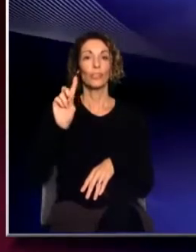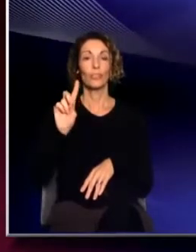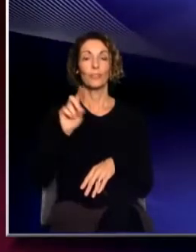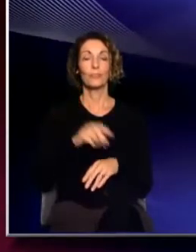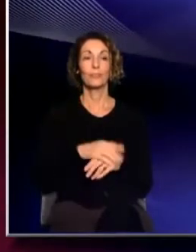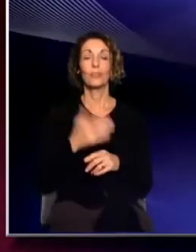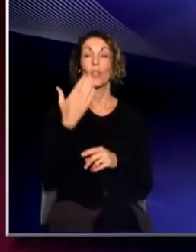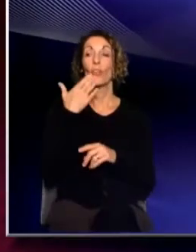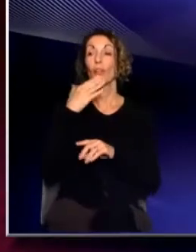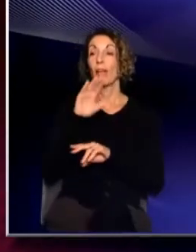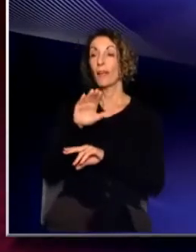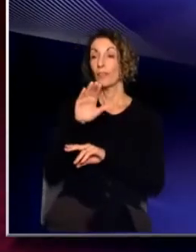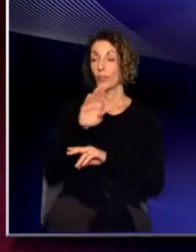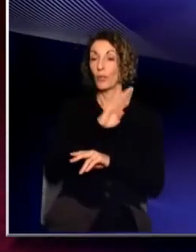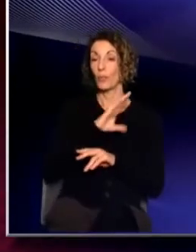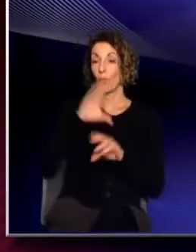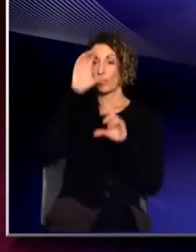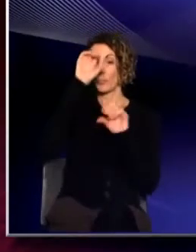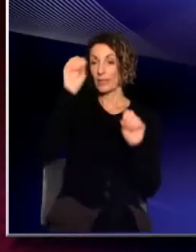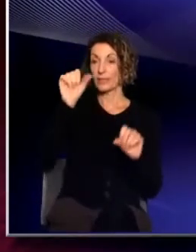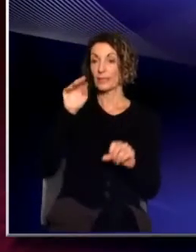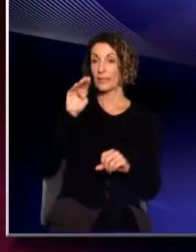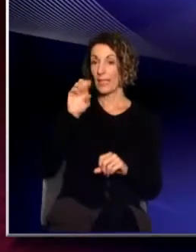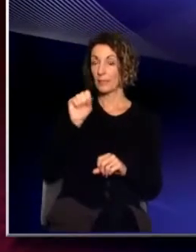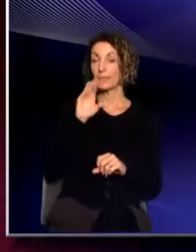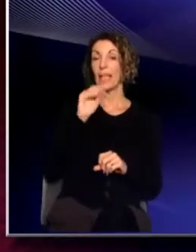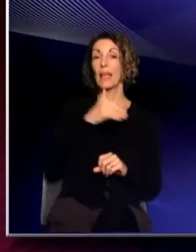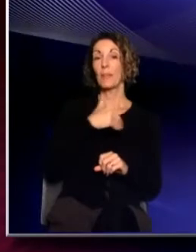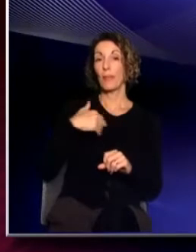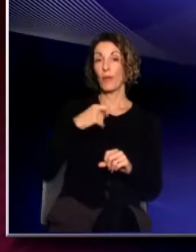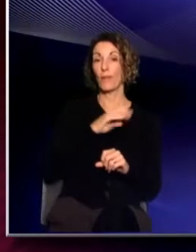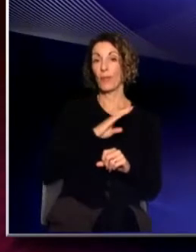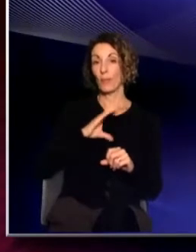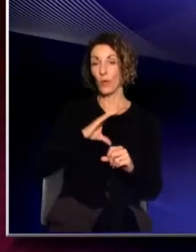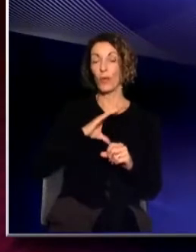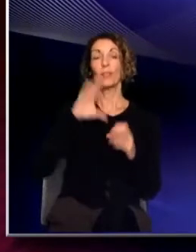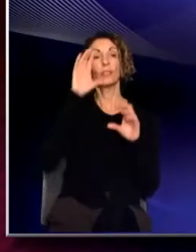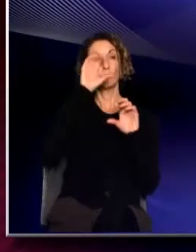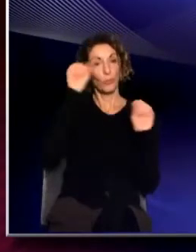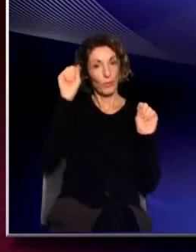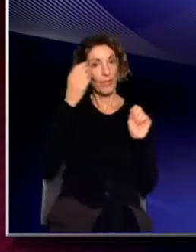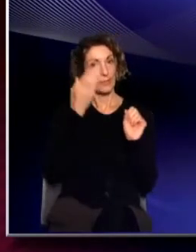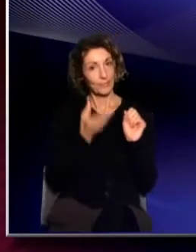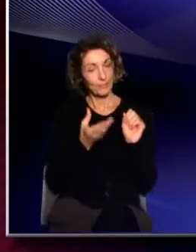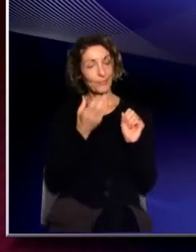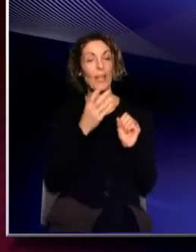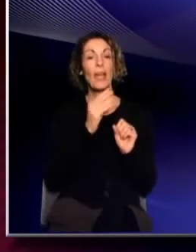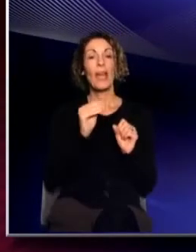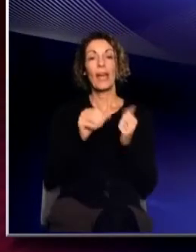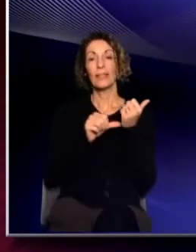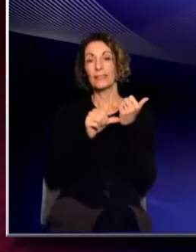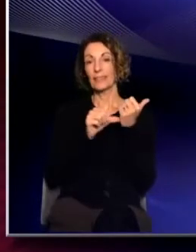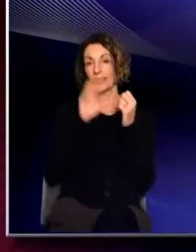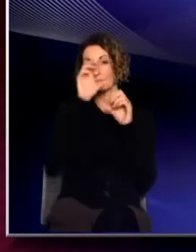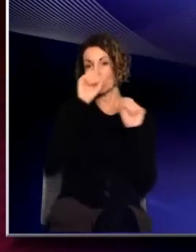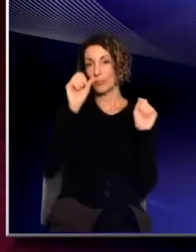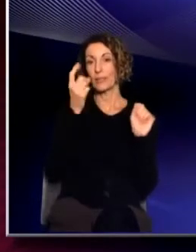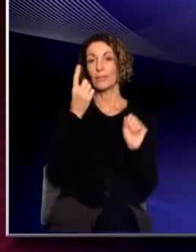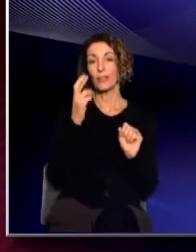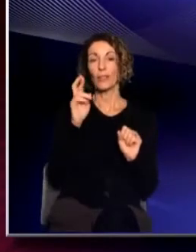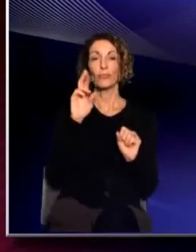Good afternoon, Board President Sims, member of the board, Superintendent Reichman, and Assistant Superintendent Dr.